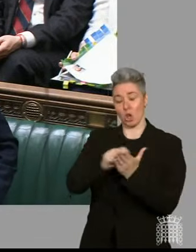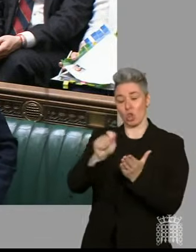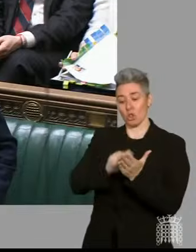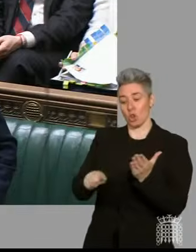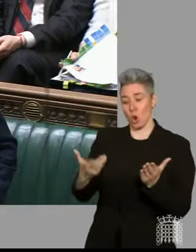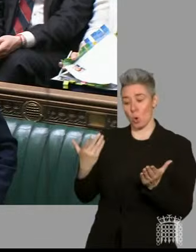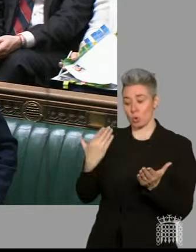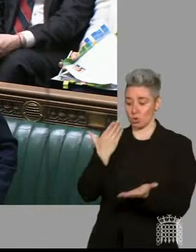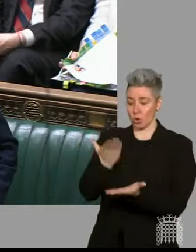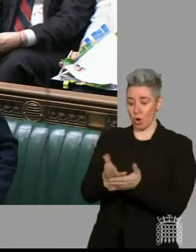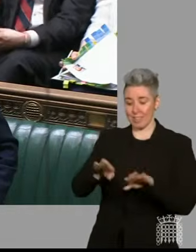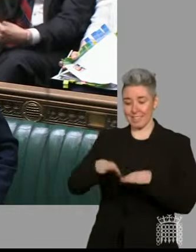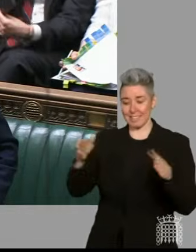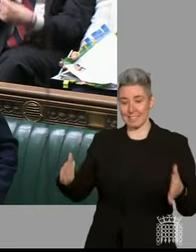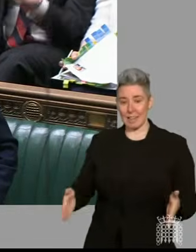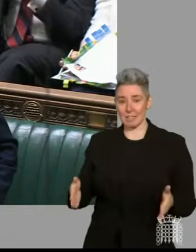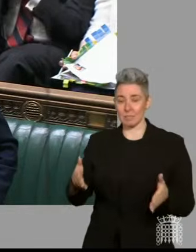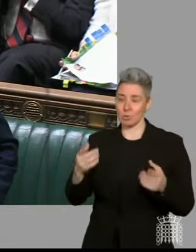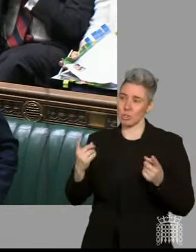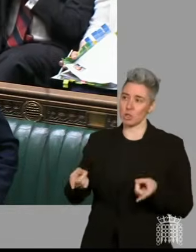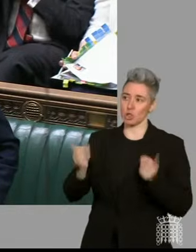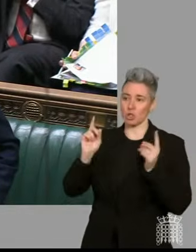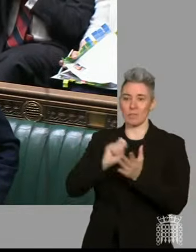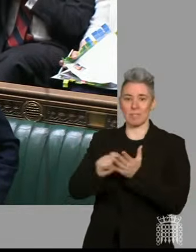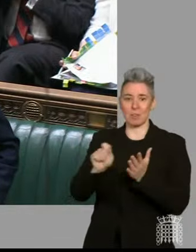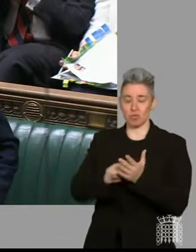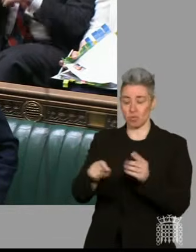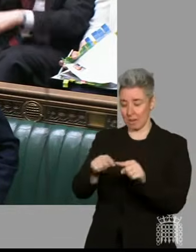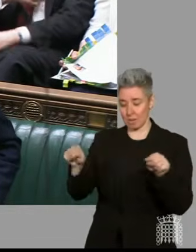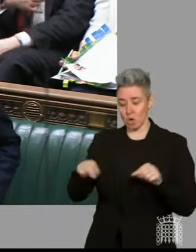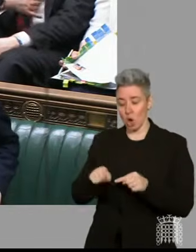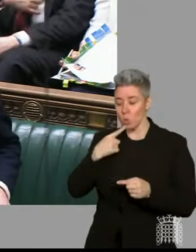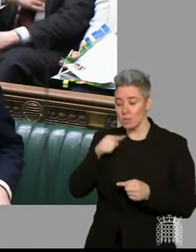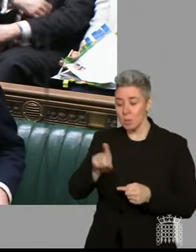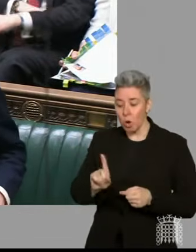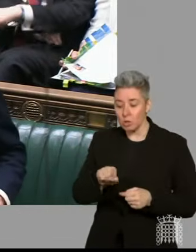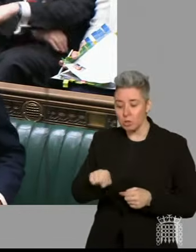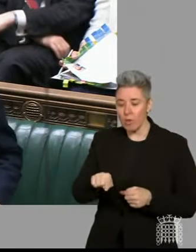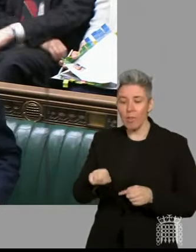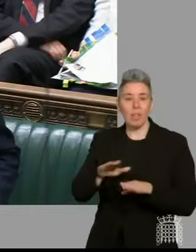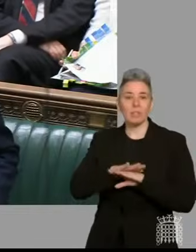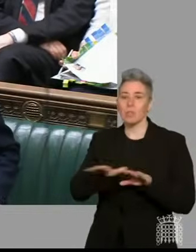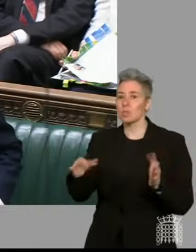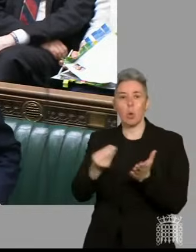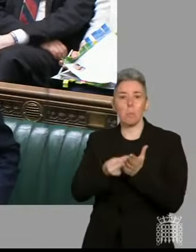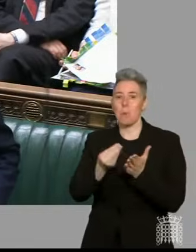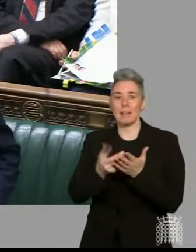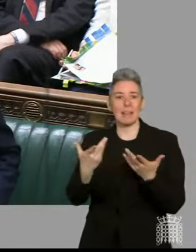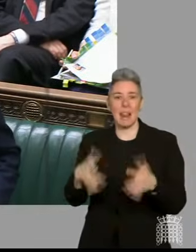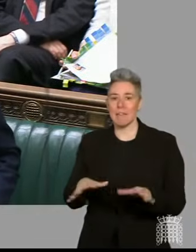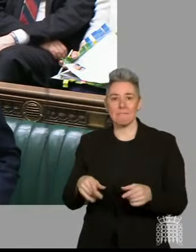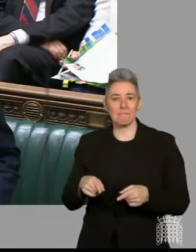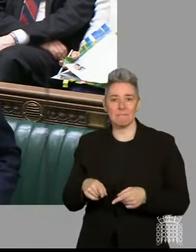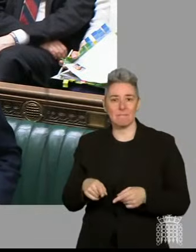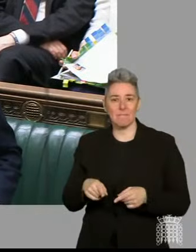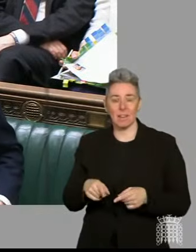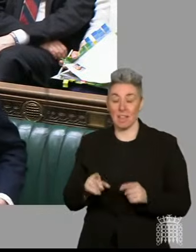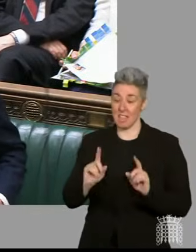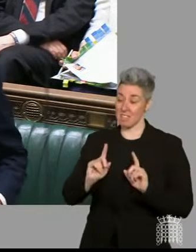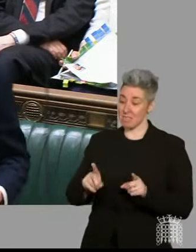Secretary? There is no money left. That is the challenge that we have addressed through the Prime Minister and